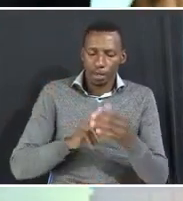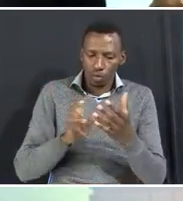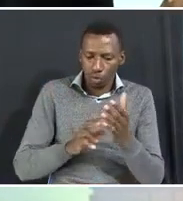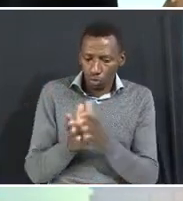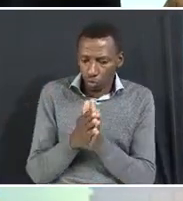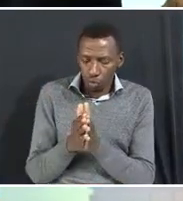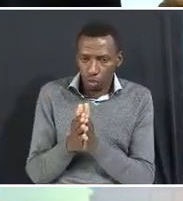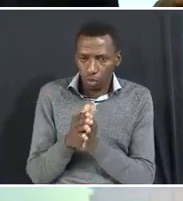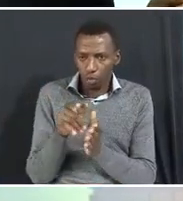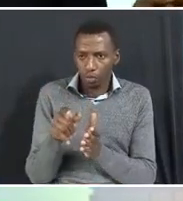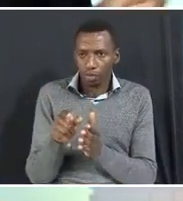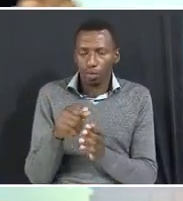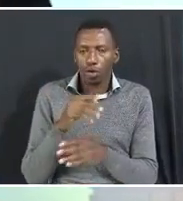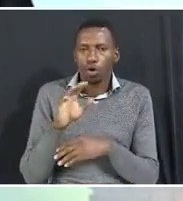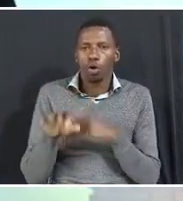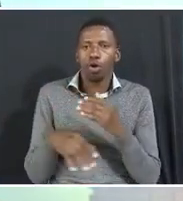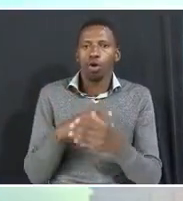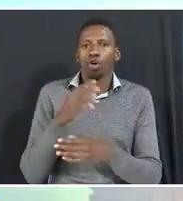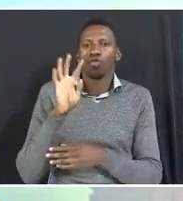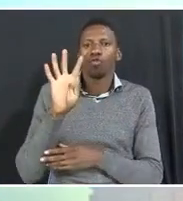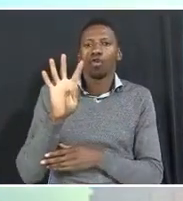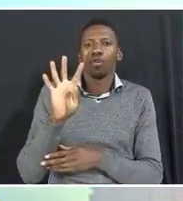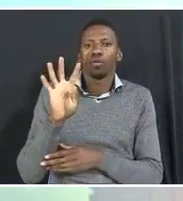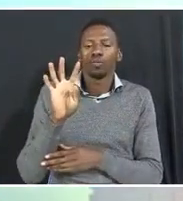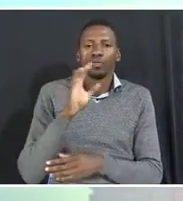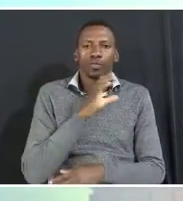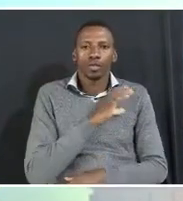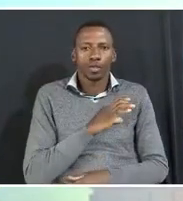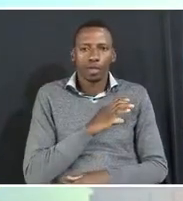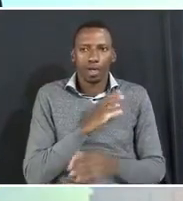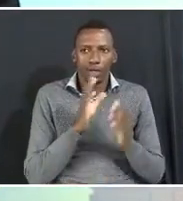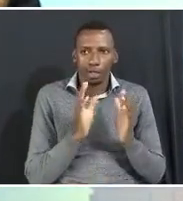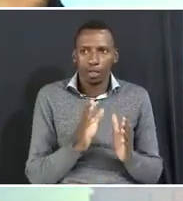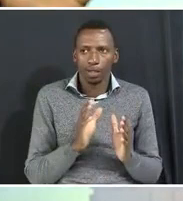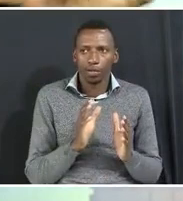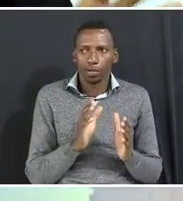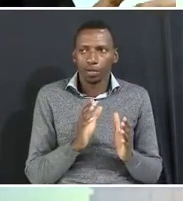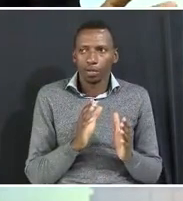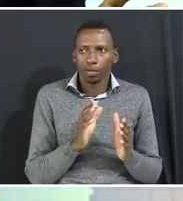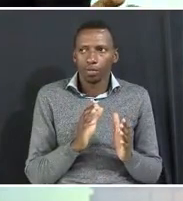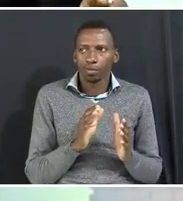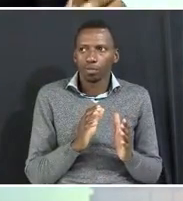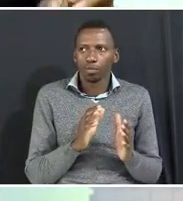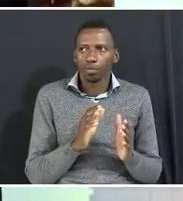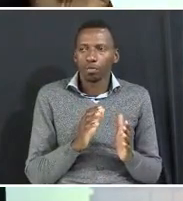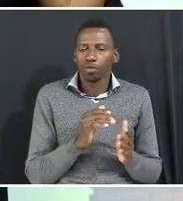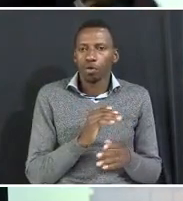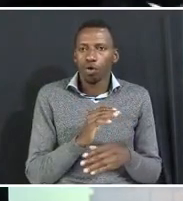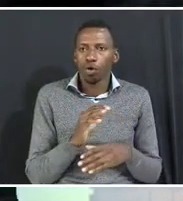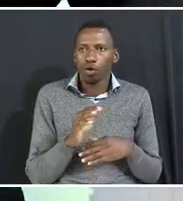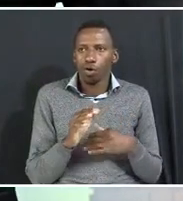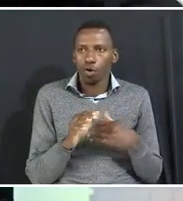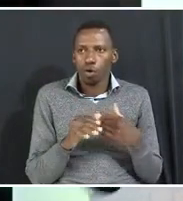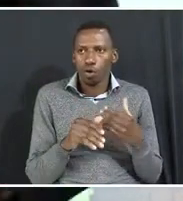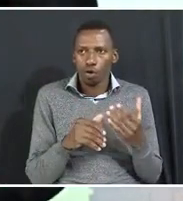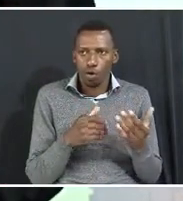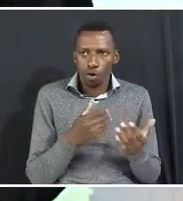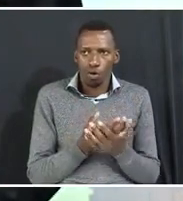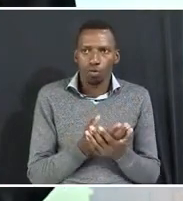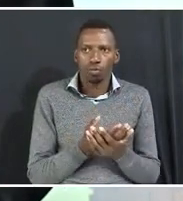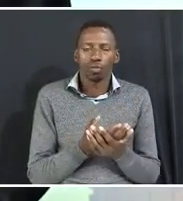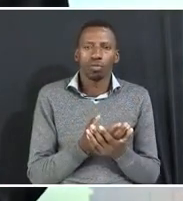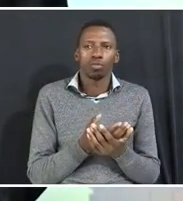saw. But it's only the Samaritan that saw and got in